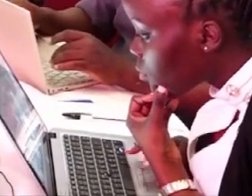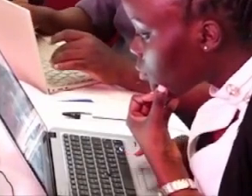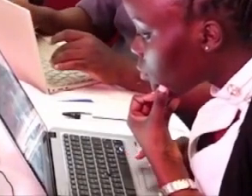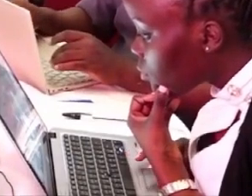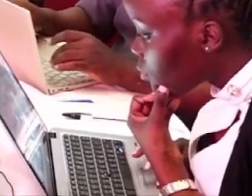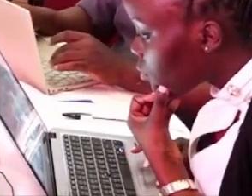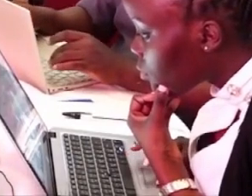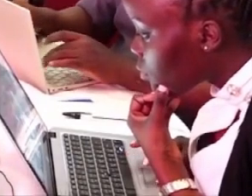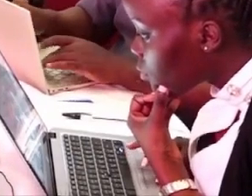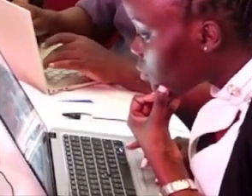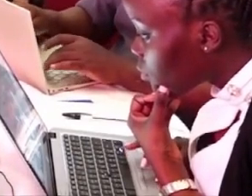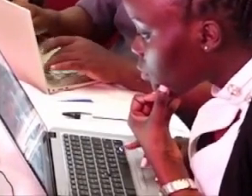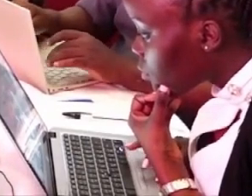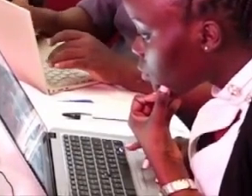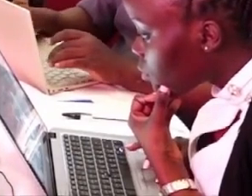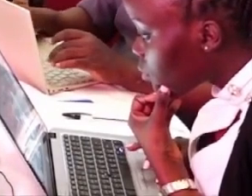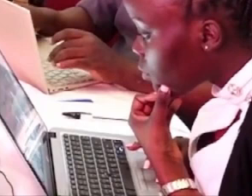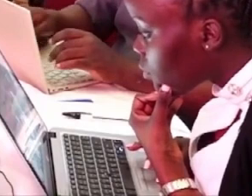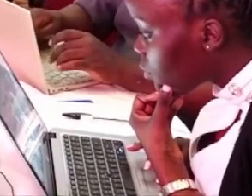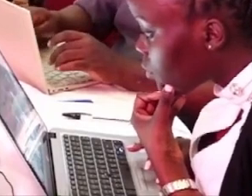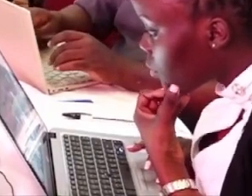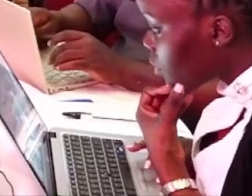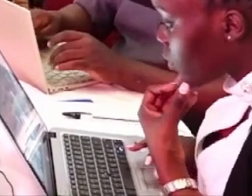leading us nowhere.